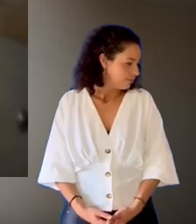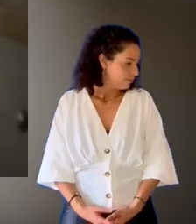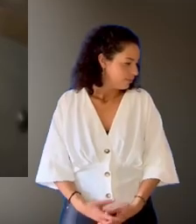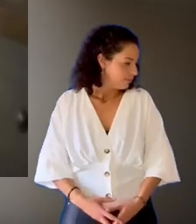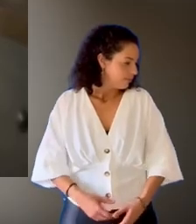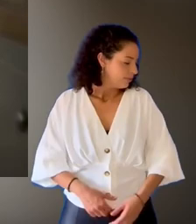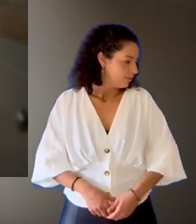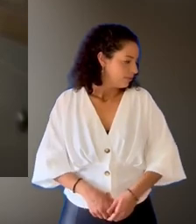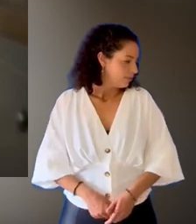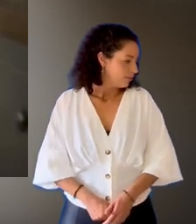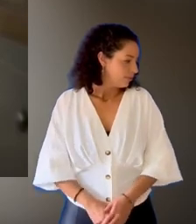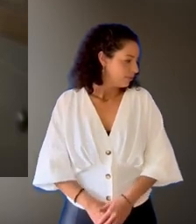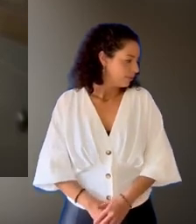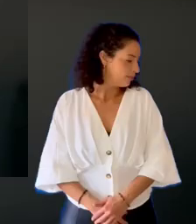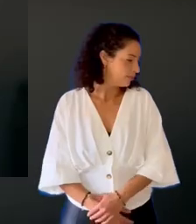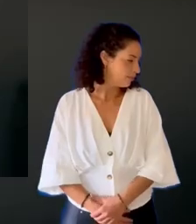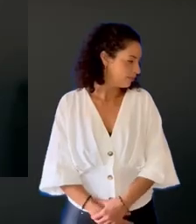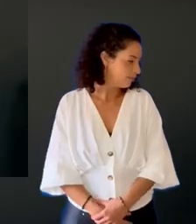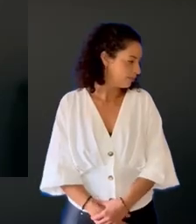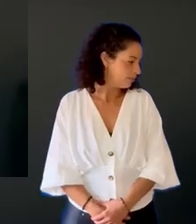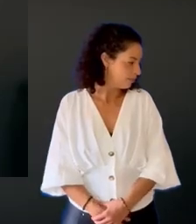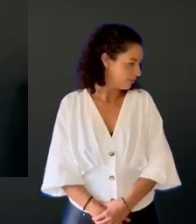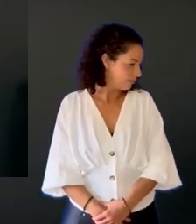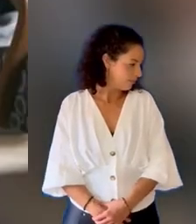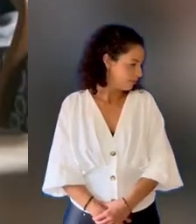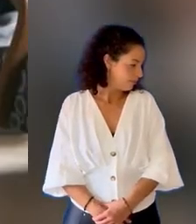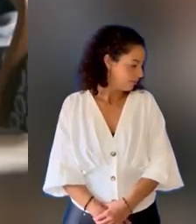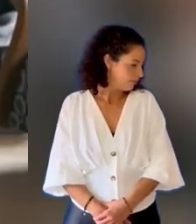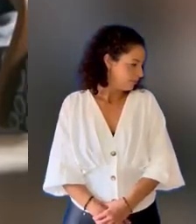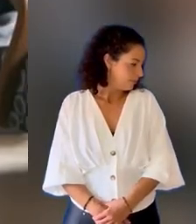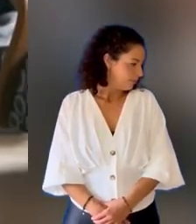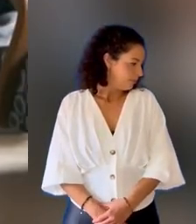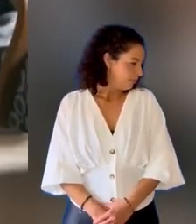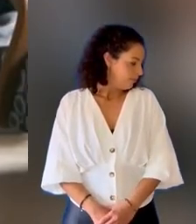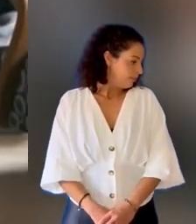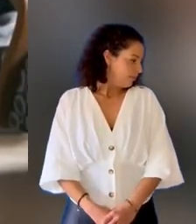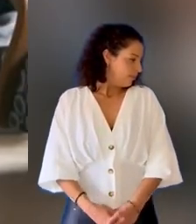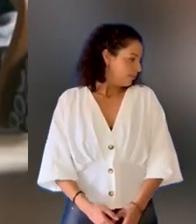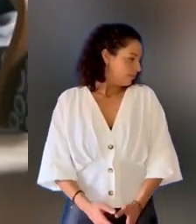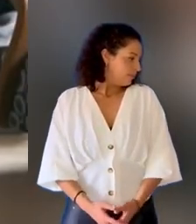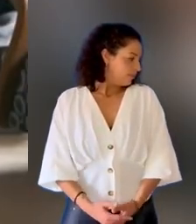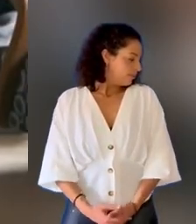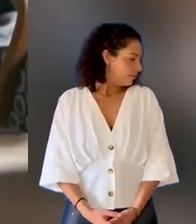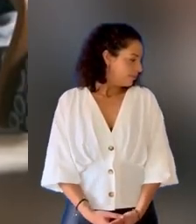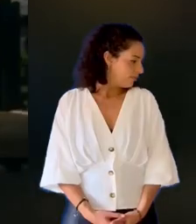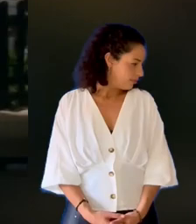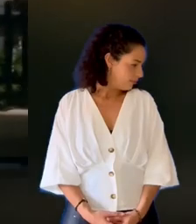Yeah, we can't wait. We got any peas? We're really excited.